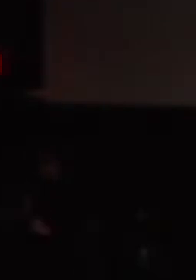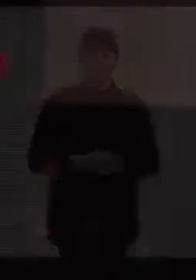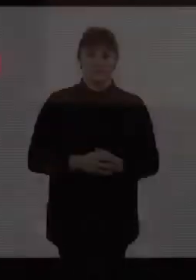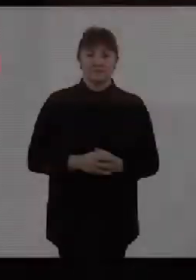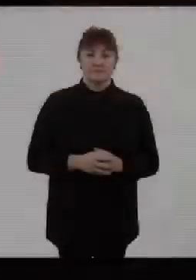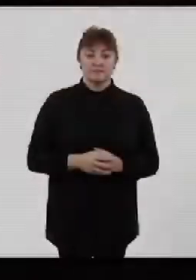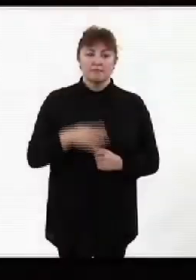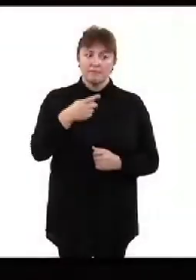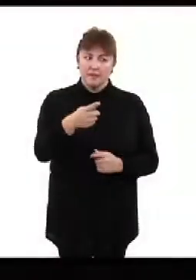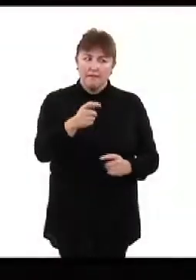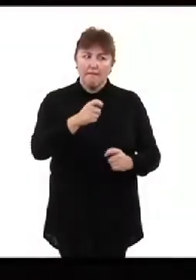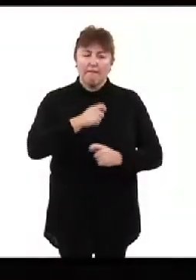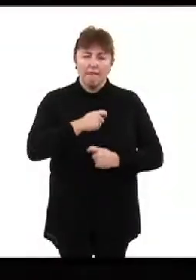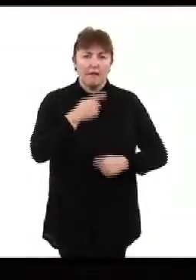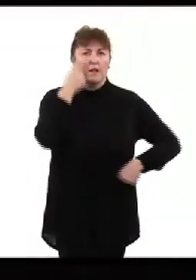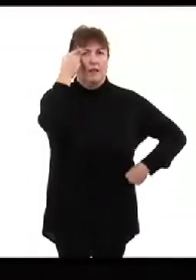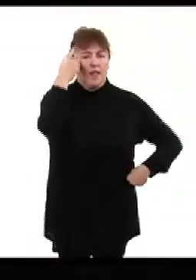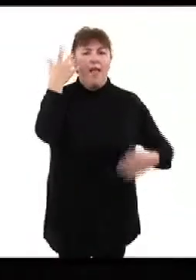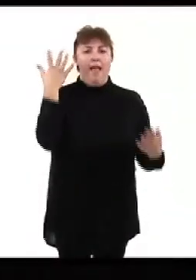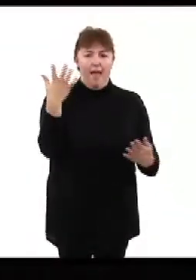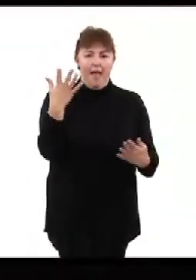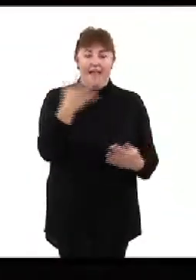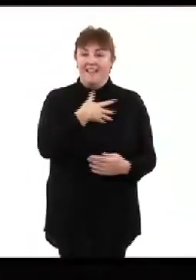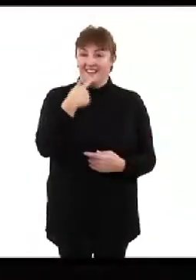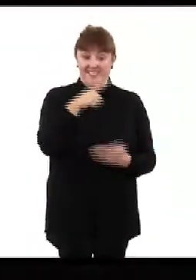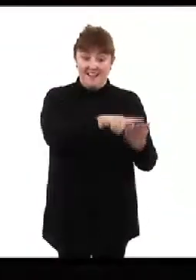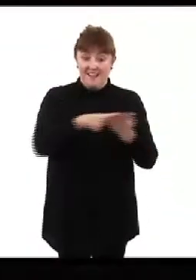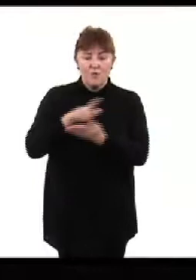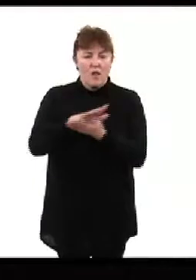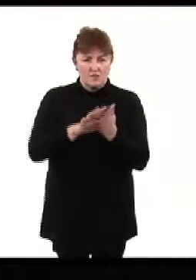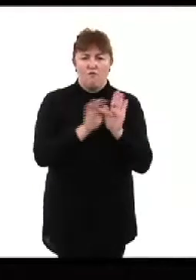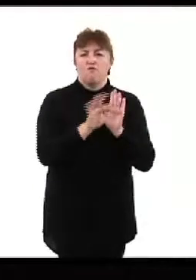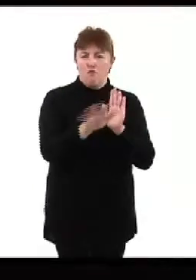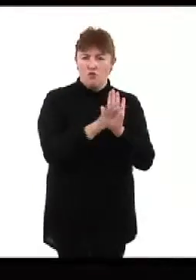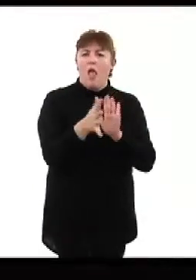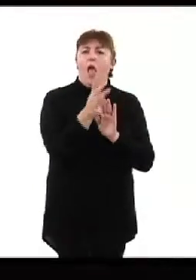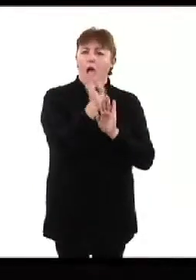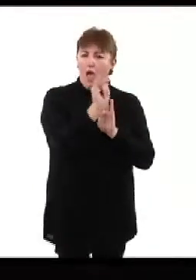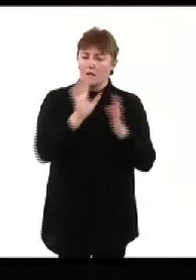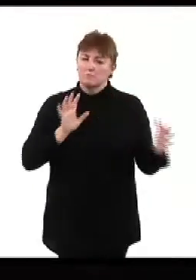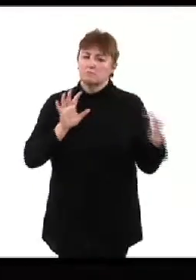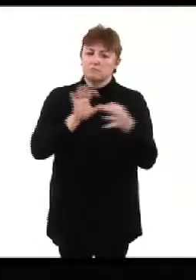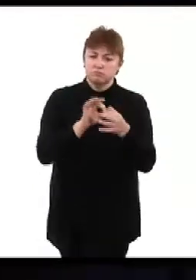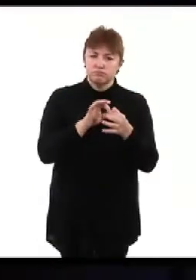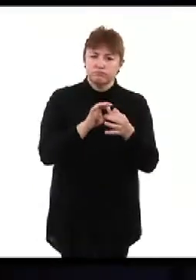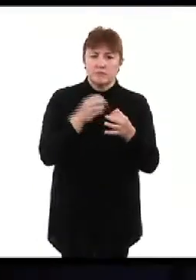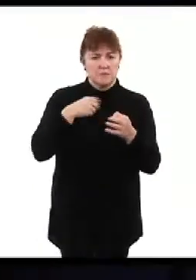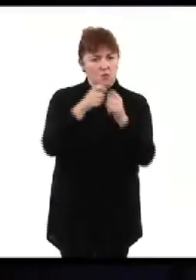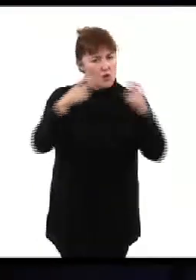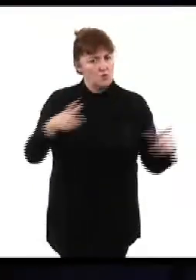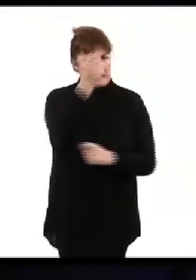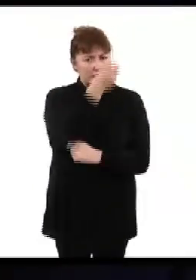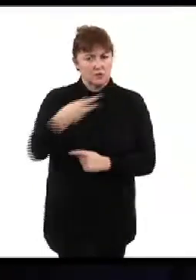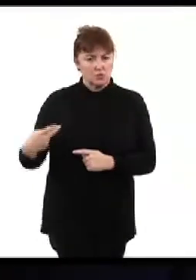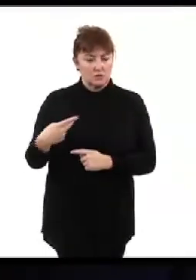Okay, so what this suggests is that there is a sign language phonology that fits with the